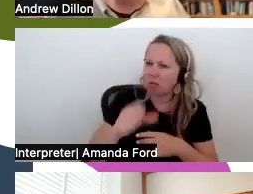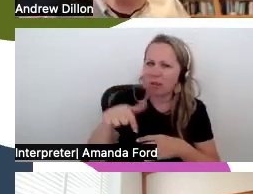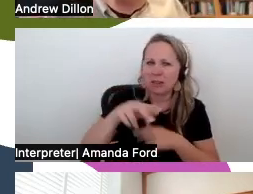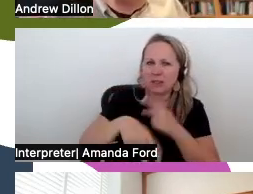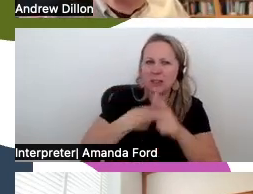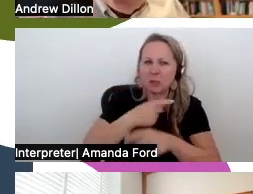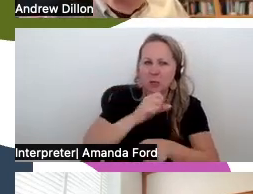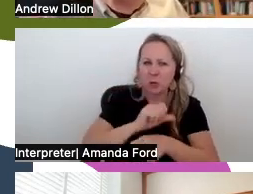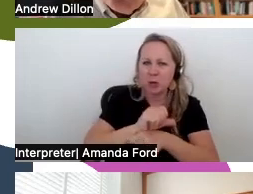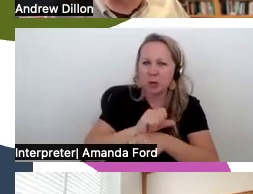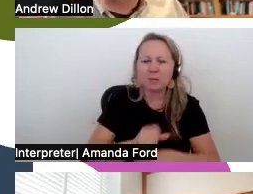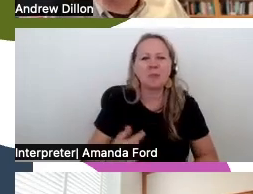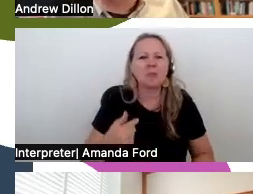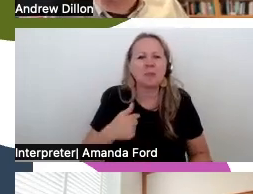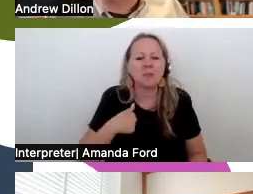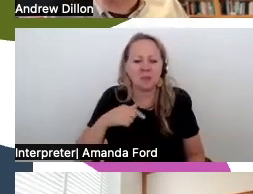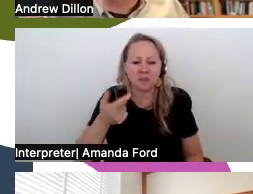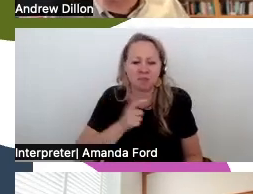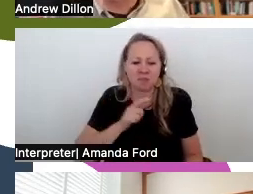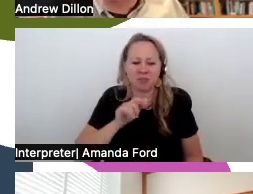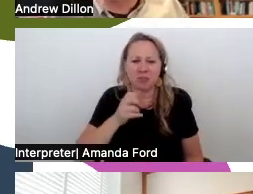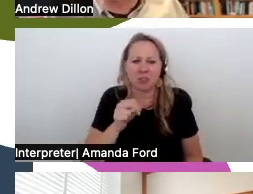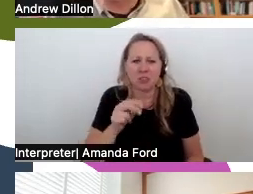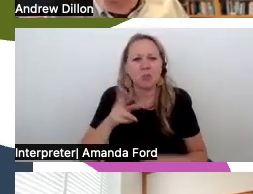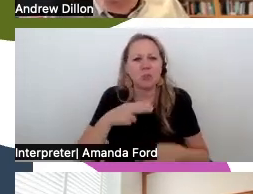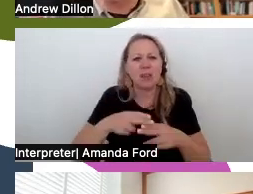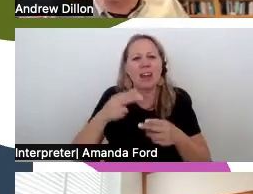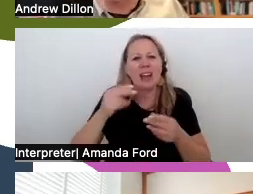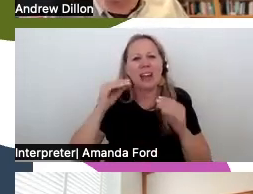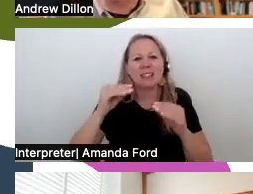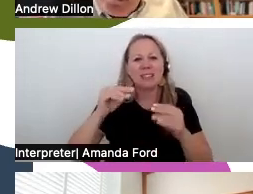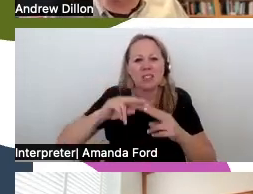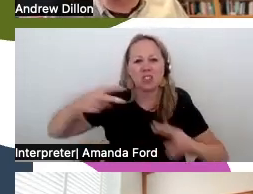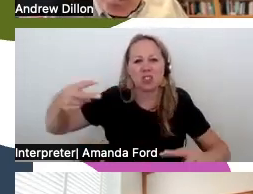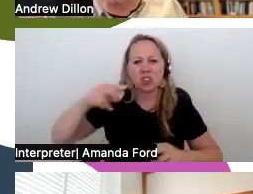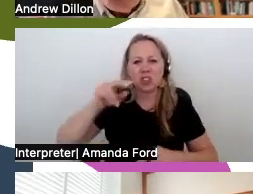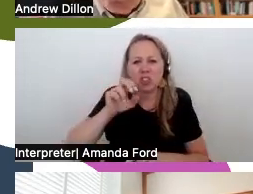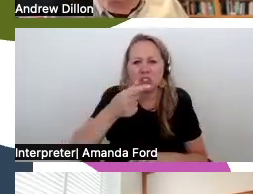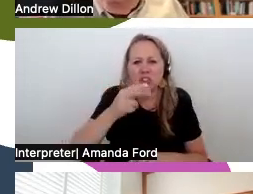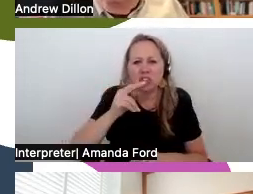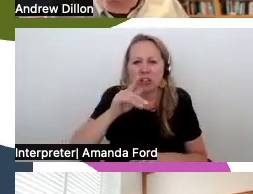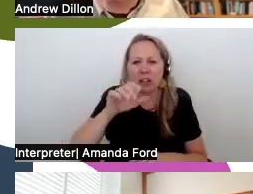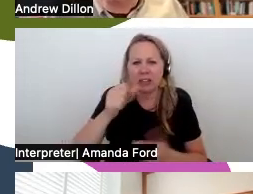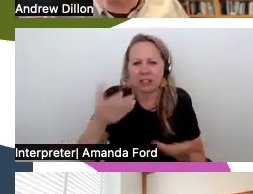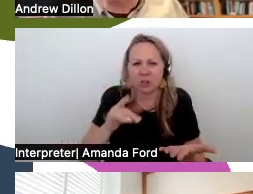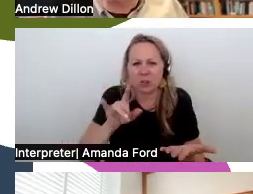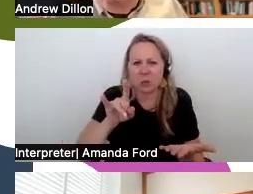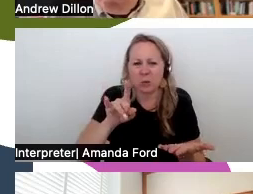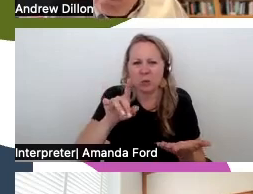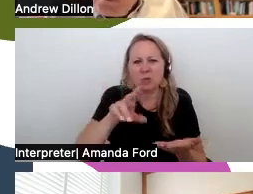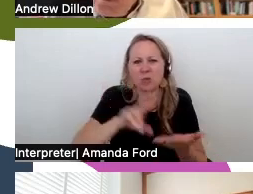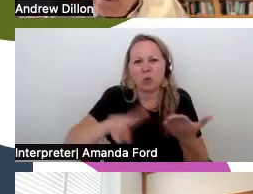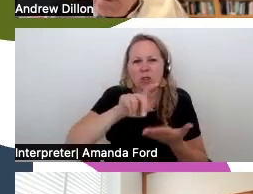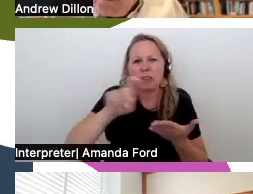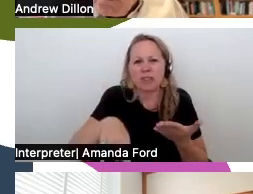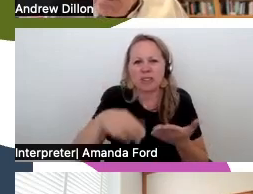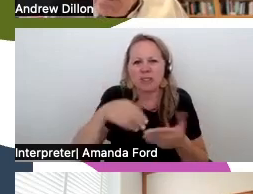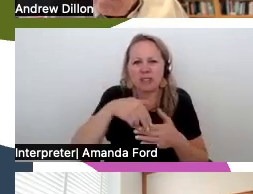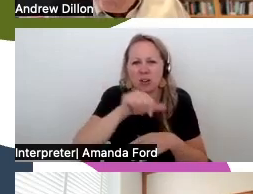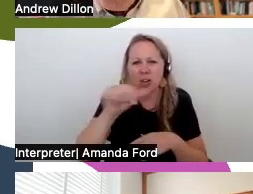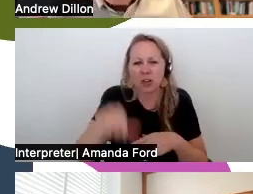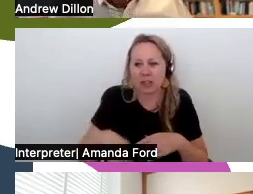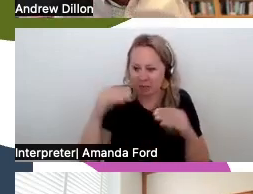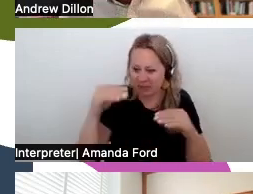Yeah. So as you mentioned, I teach genetics at the University of Texas at Austin. I've been teaching for about 20 years, just